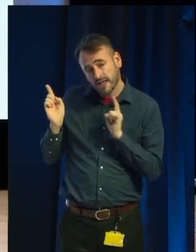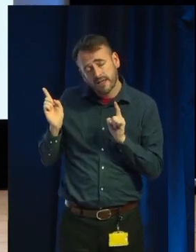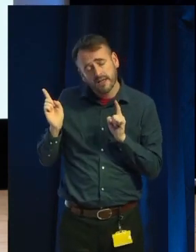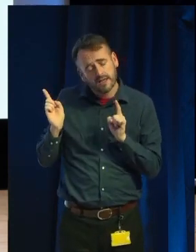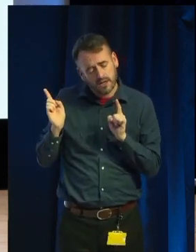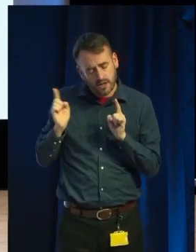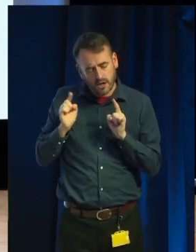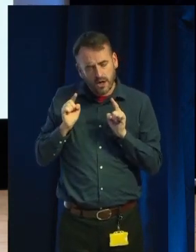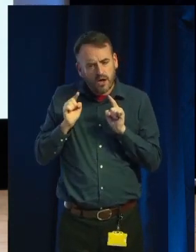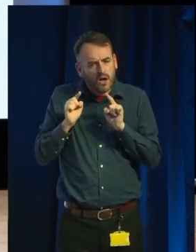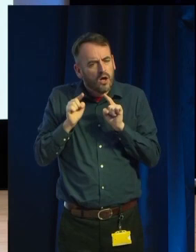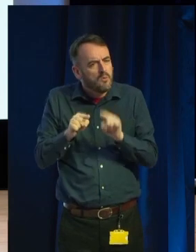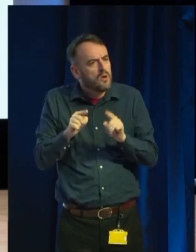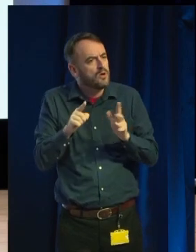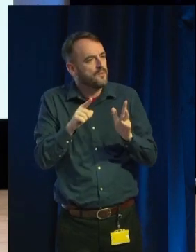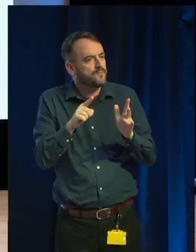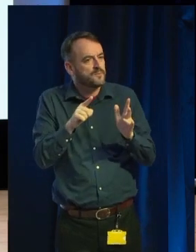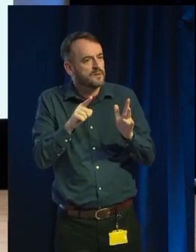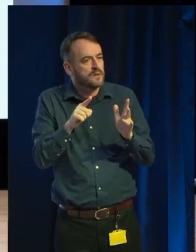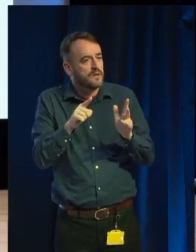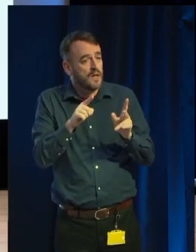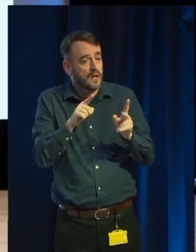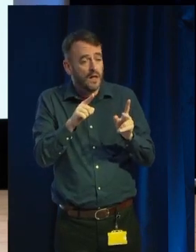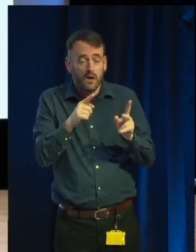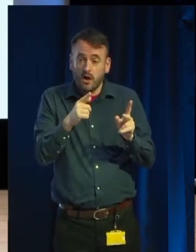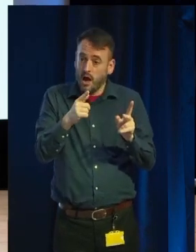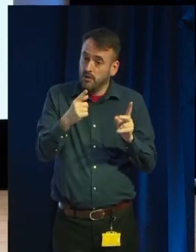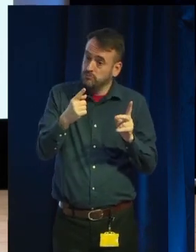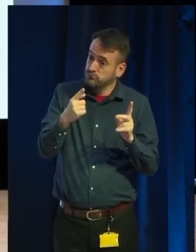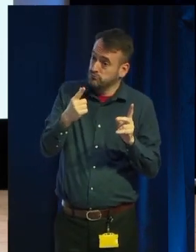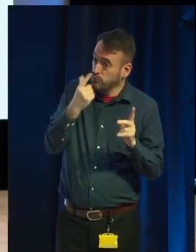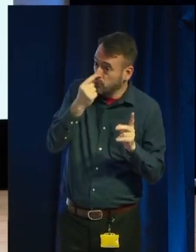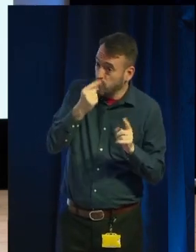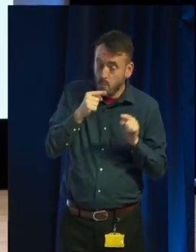question about other type of sexualities than heterosexuality.